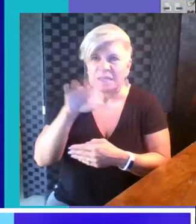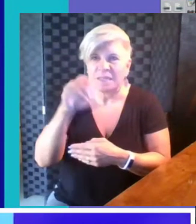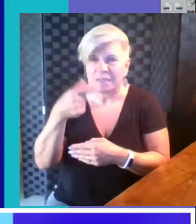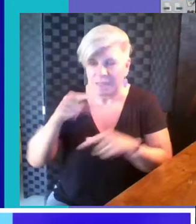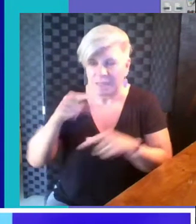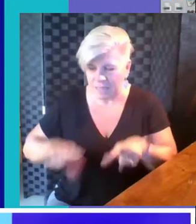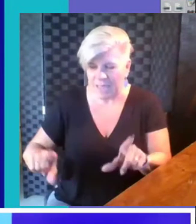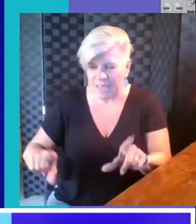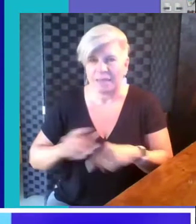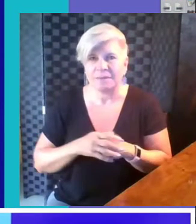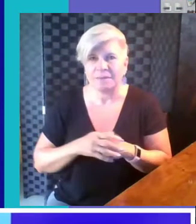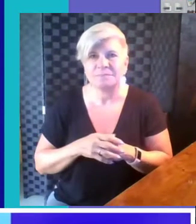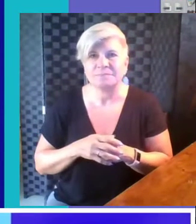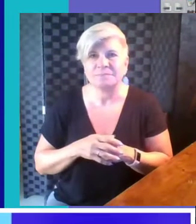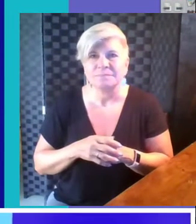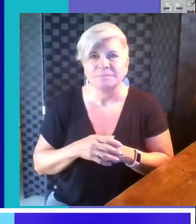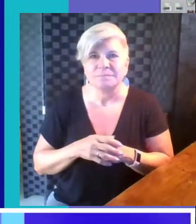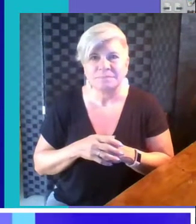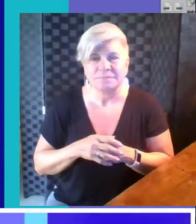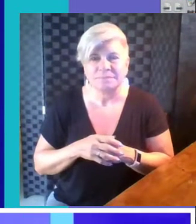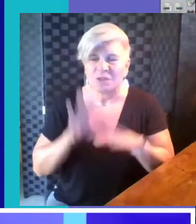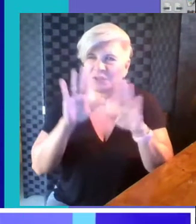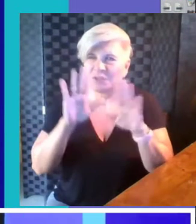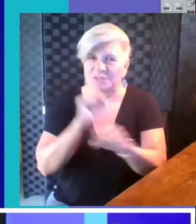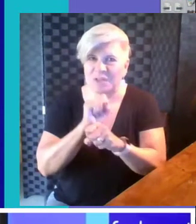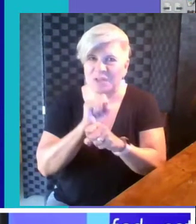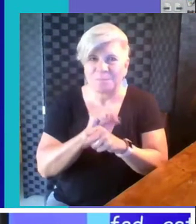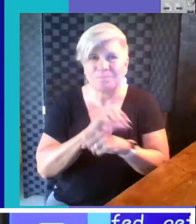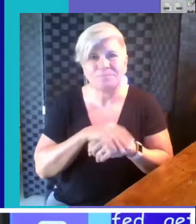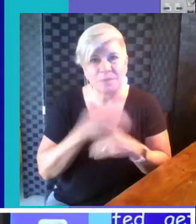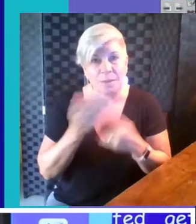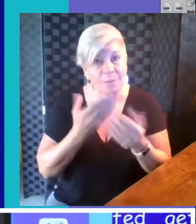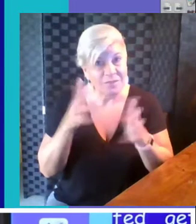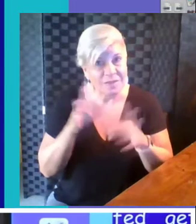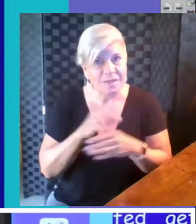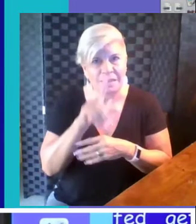jet, leg. Great job. Halfway done.